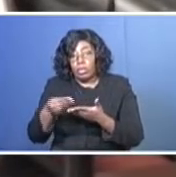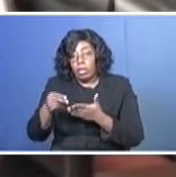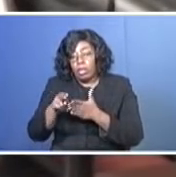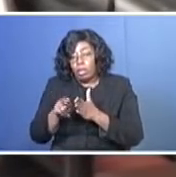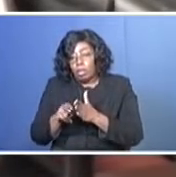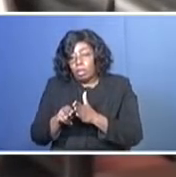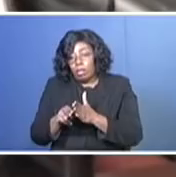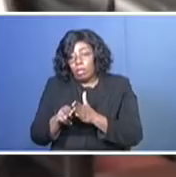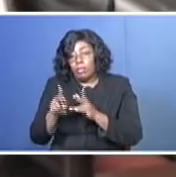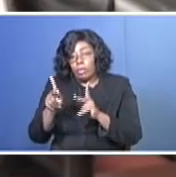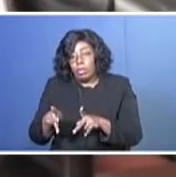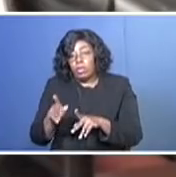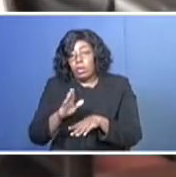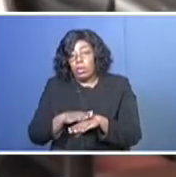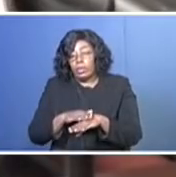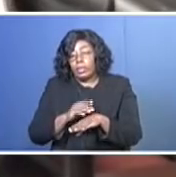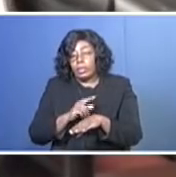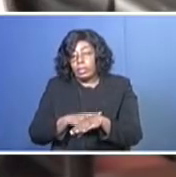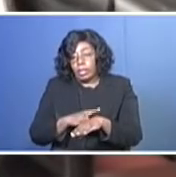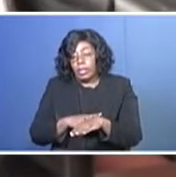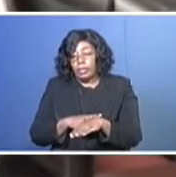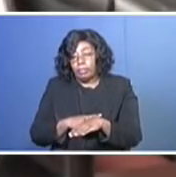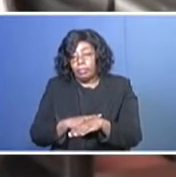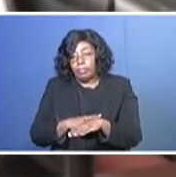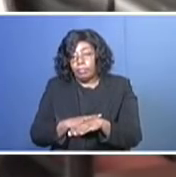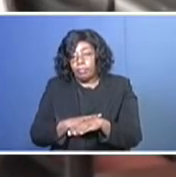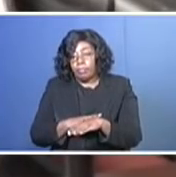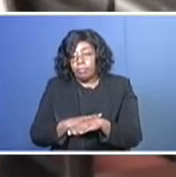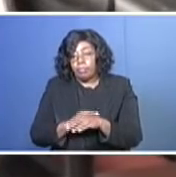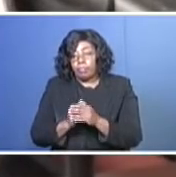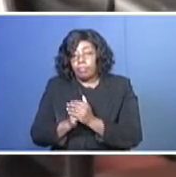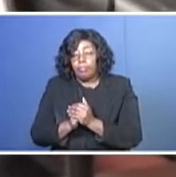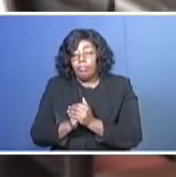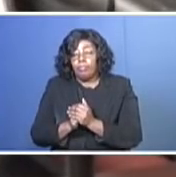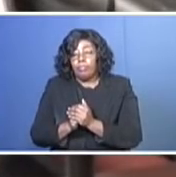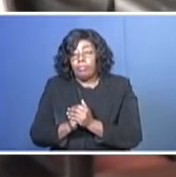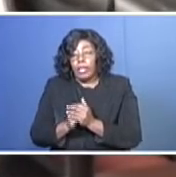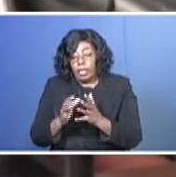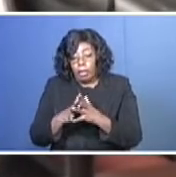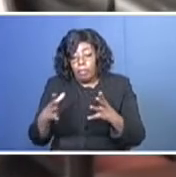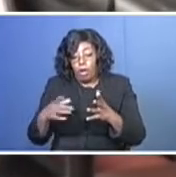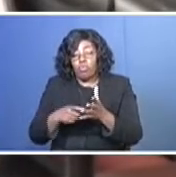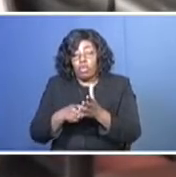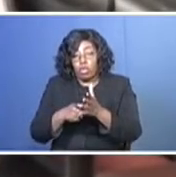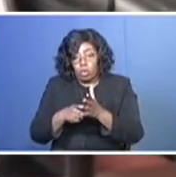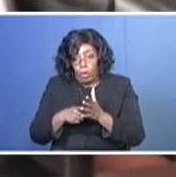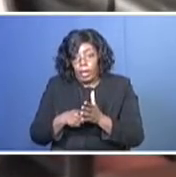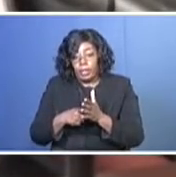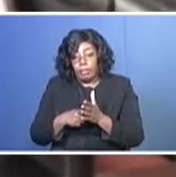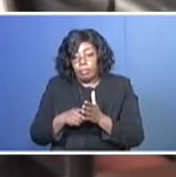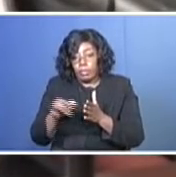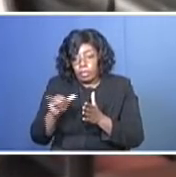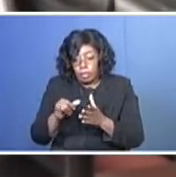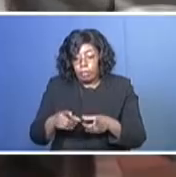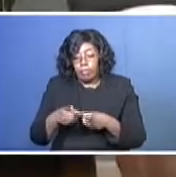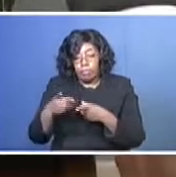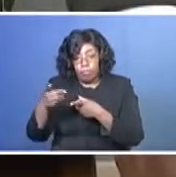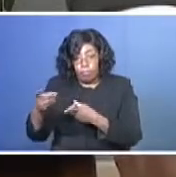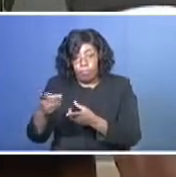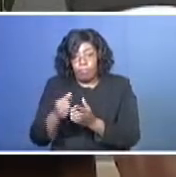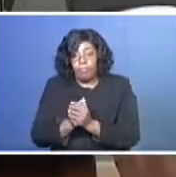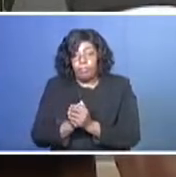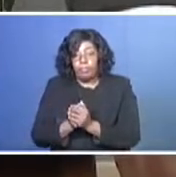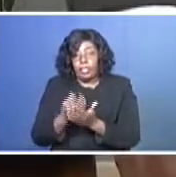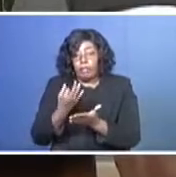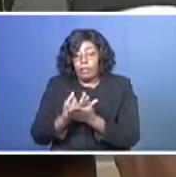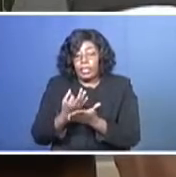time, consistently, that the volume required is also consistently delivered.